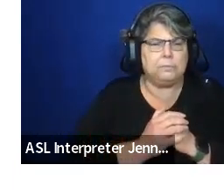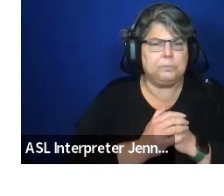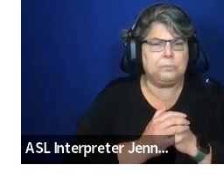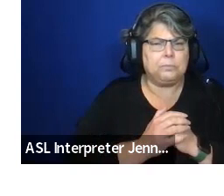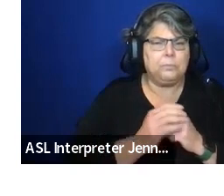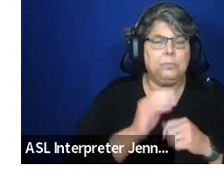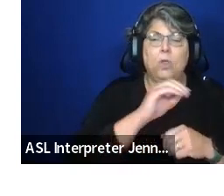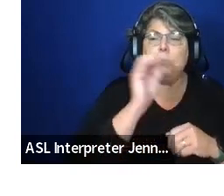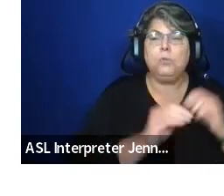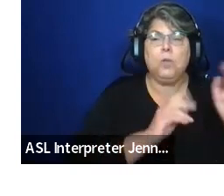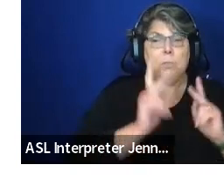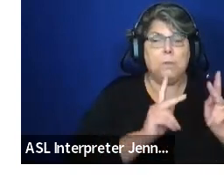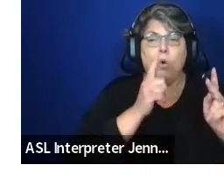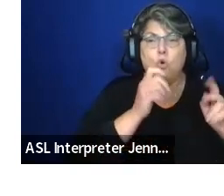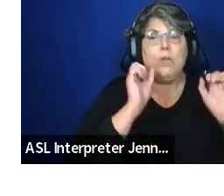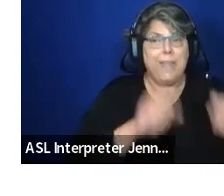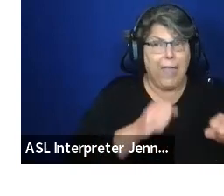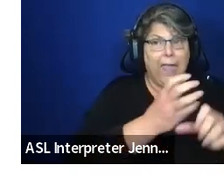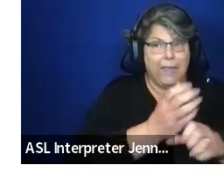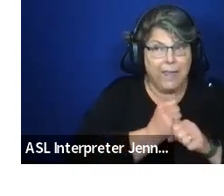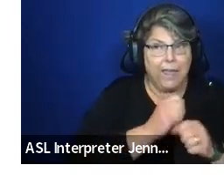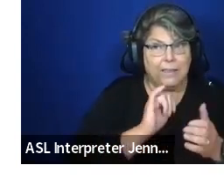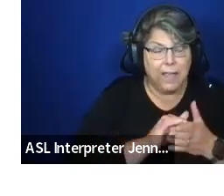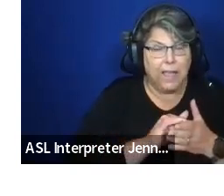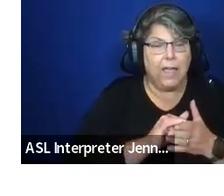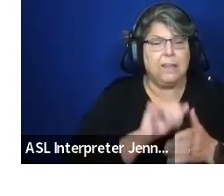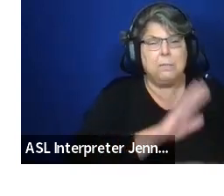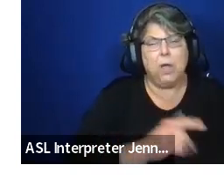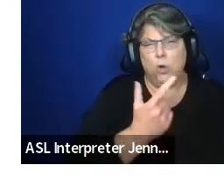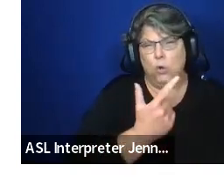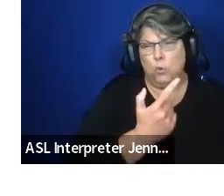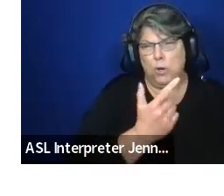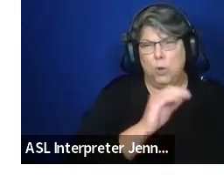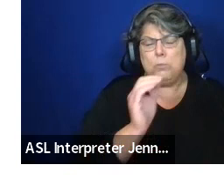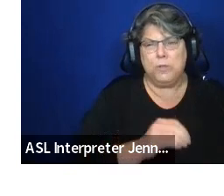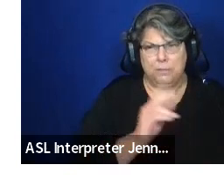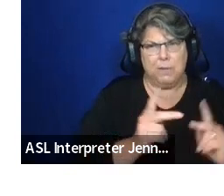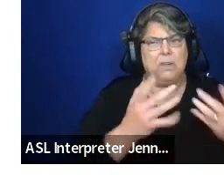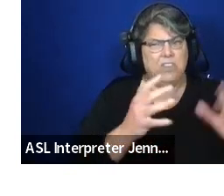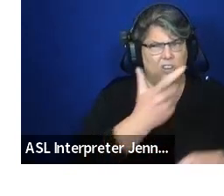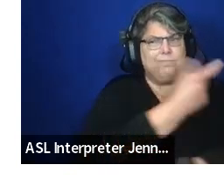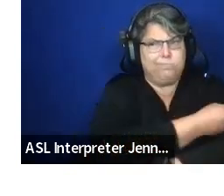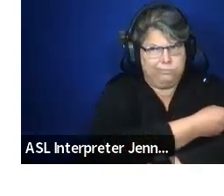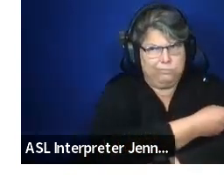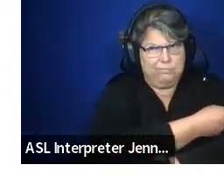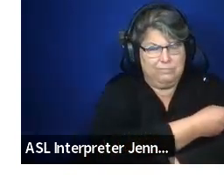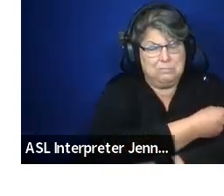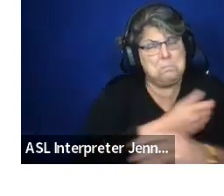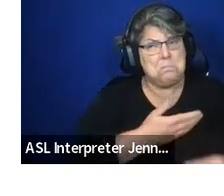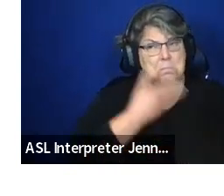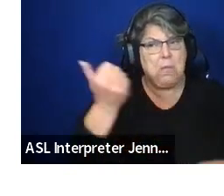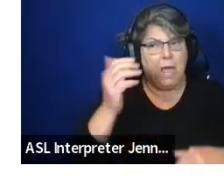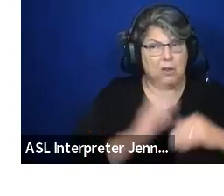population in Sonoma County who've currently received the booster is about 21%. This is higher than what we're